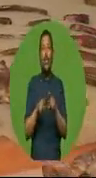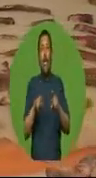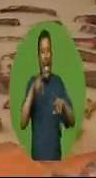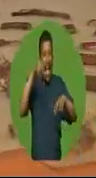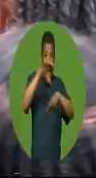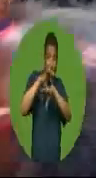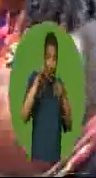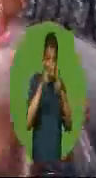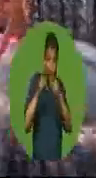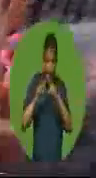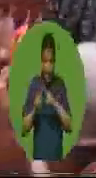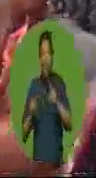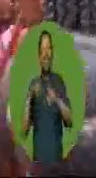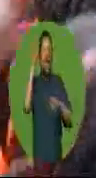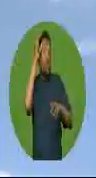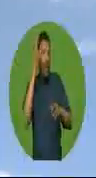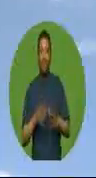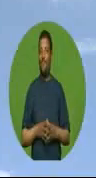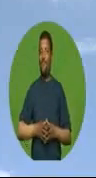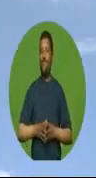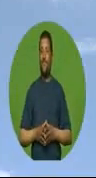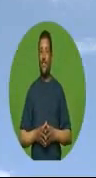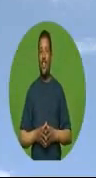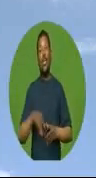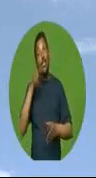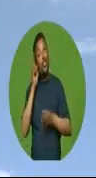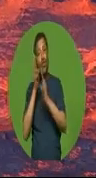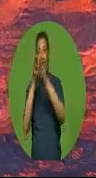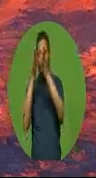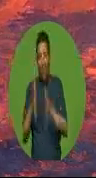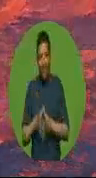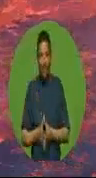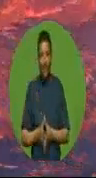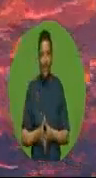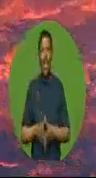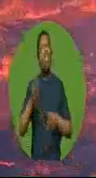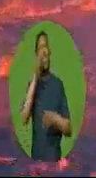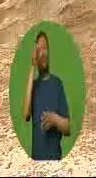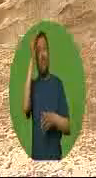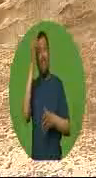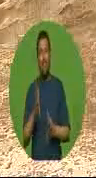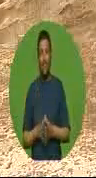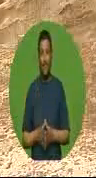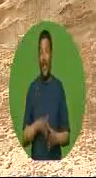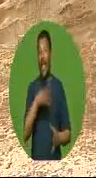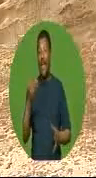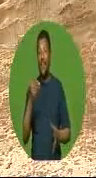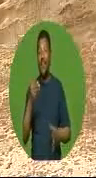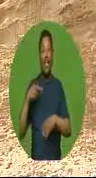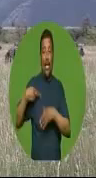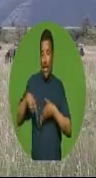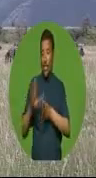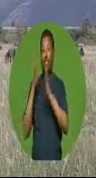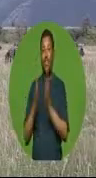archaeological, cultural, historical, natural, and